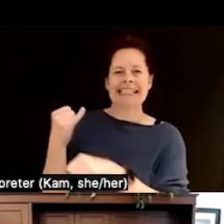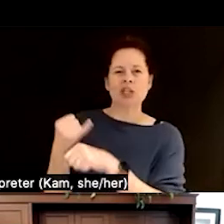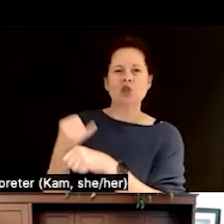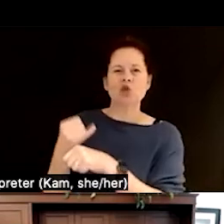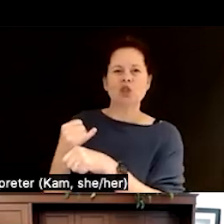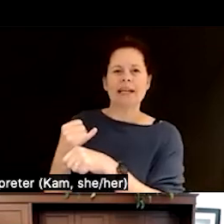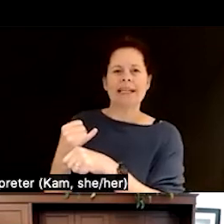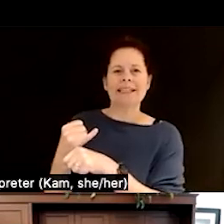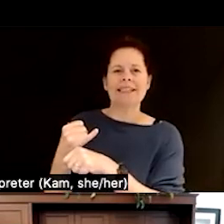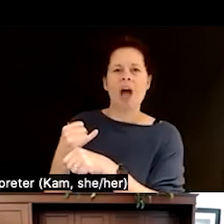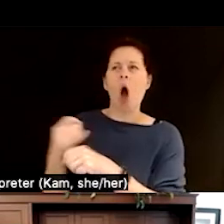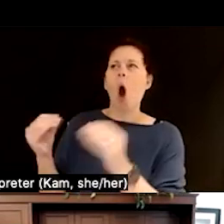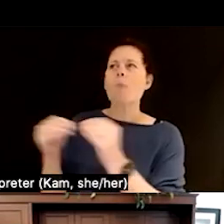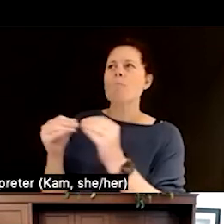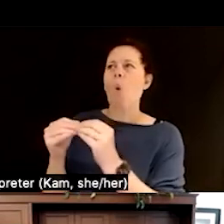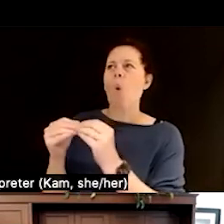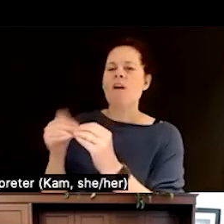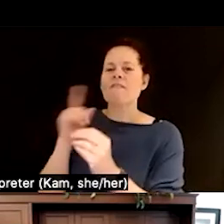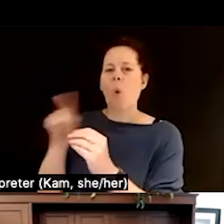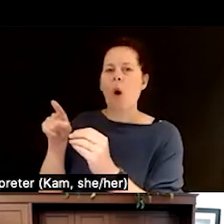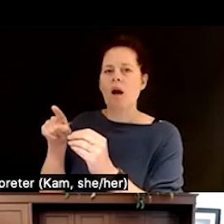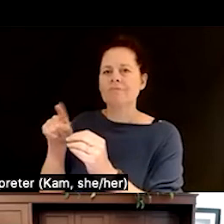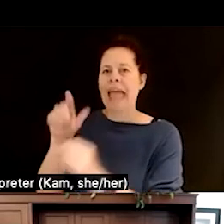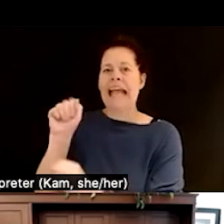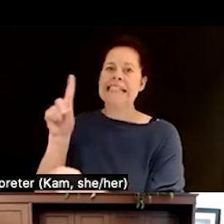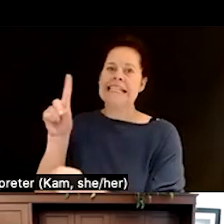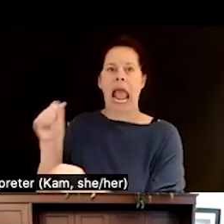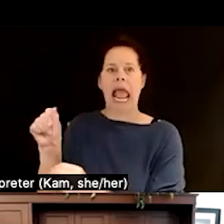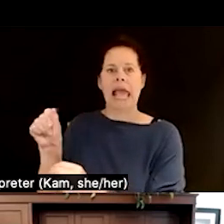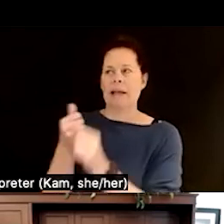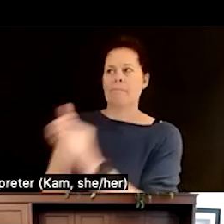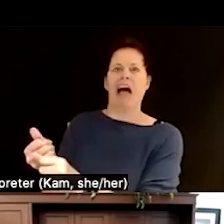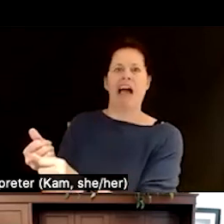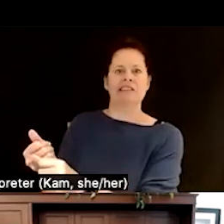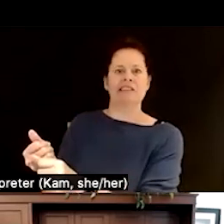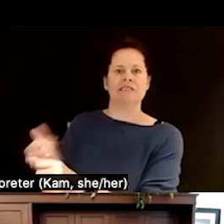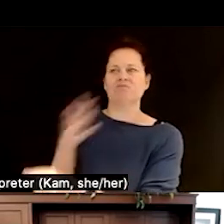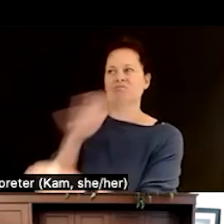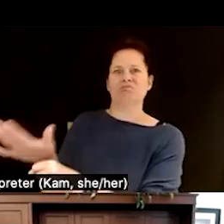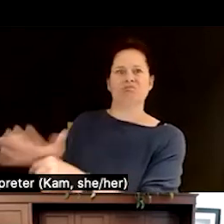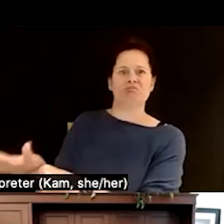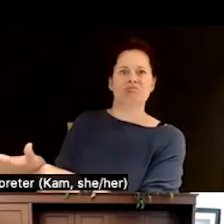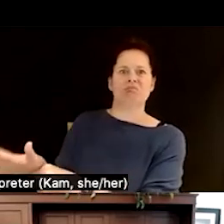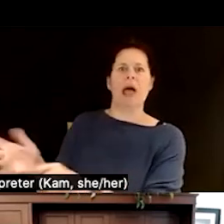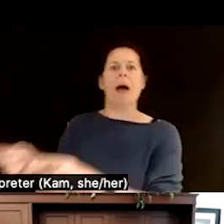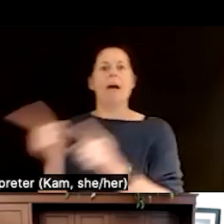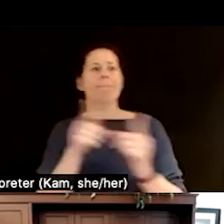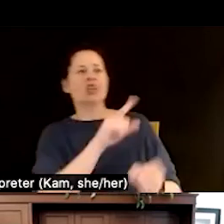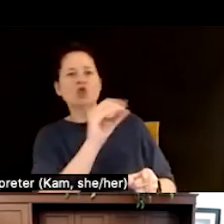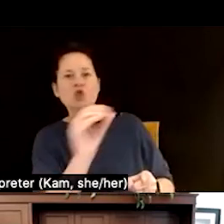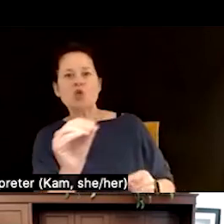an ADA compliance, whereas I think the museums and cultural spaces are really trying to go above and beyond. And so that's why I say is